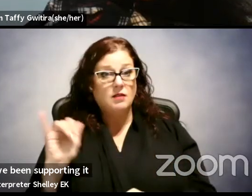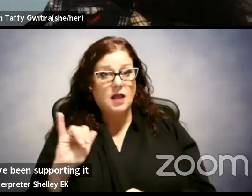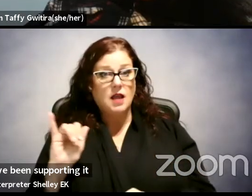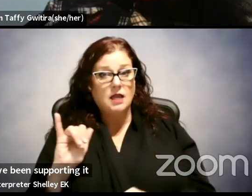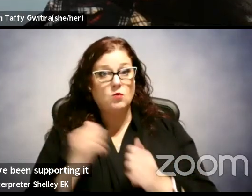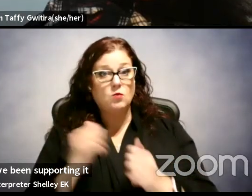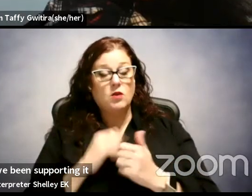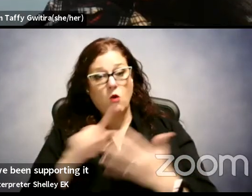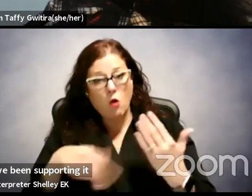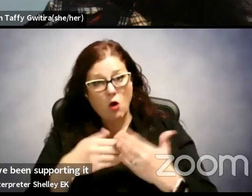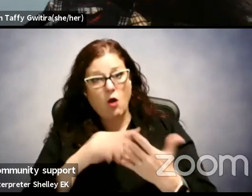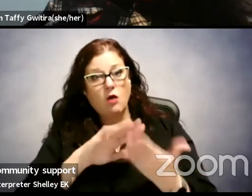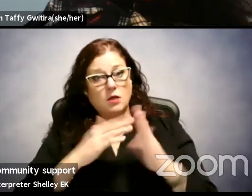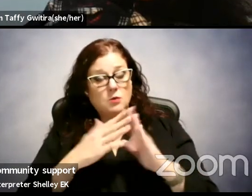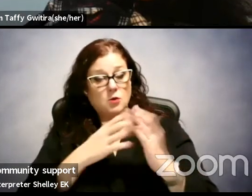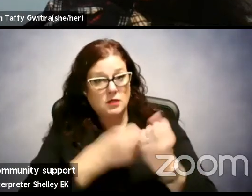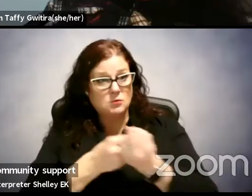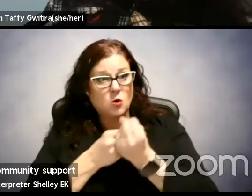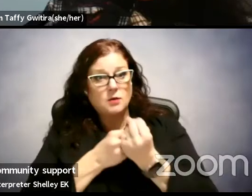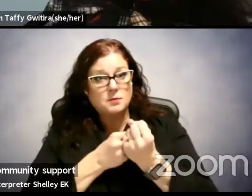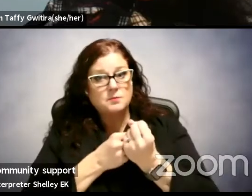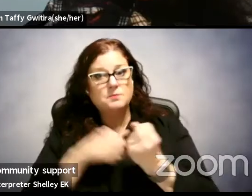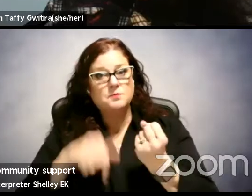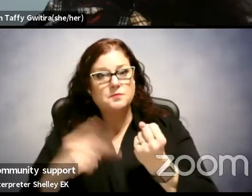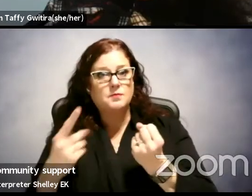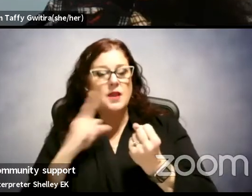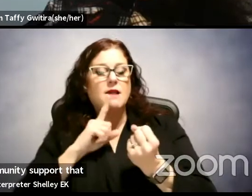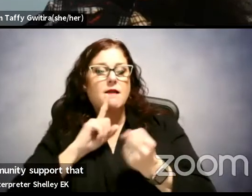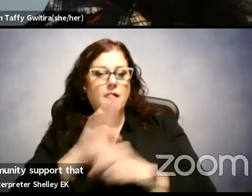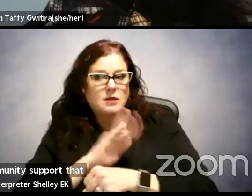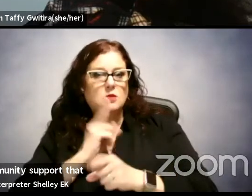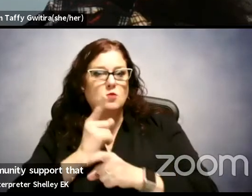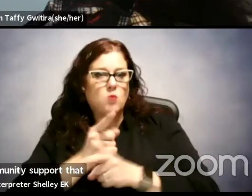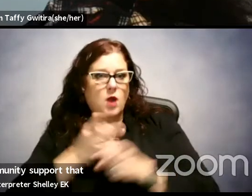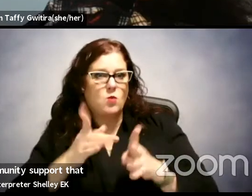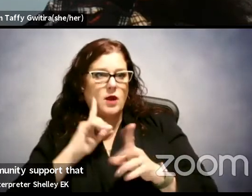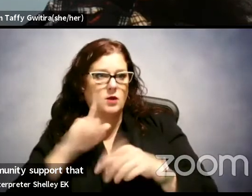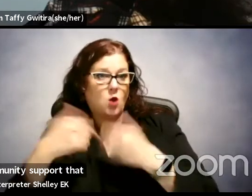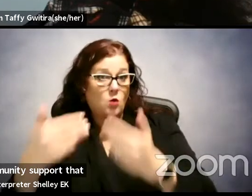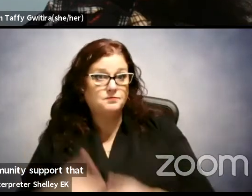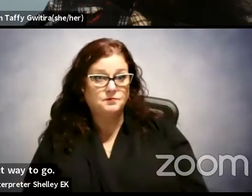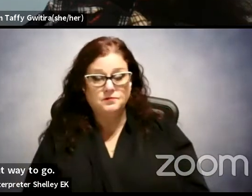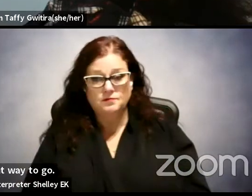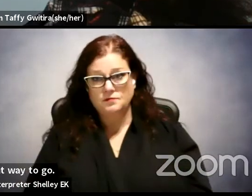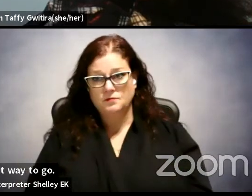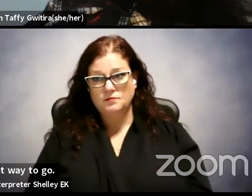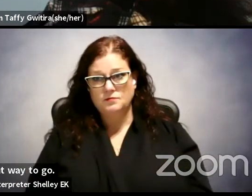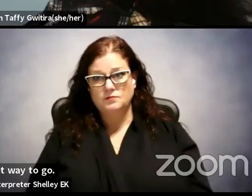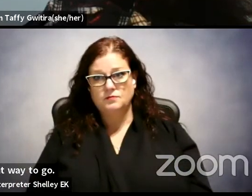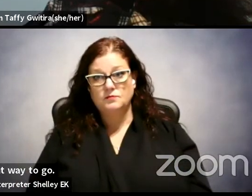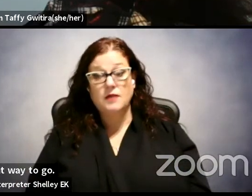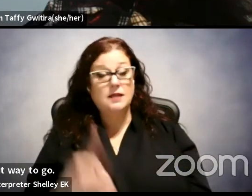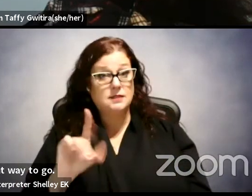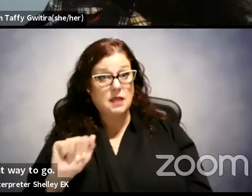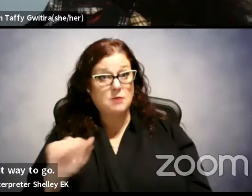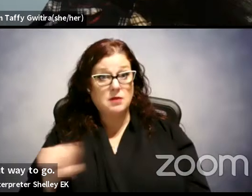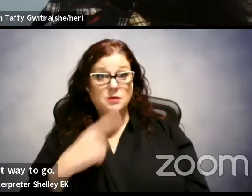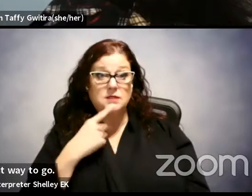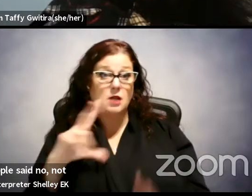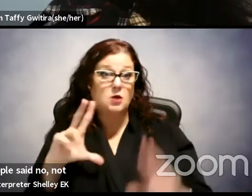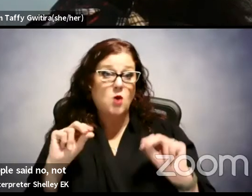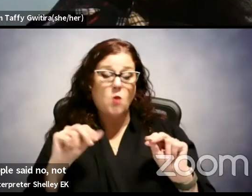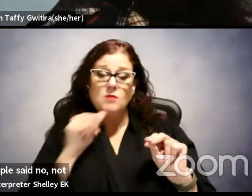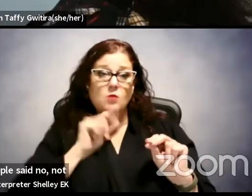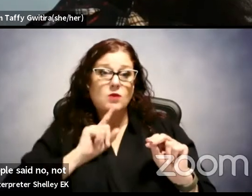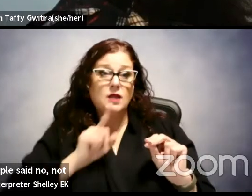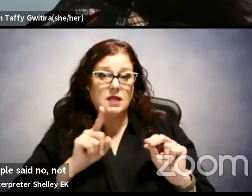all of the community support, that this was actually the right way to go. Had disabled people said, no, not really,